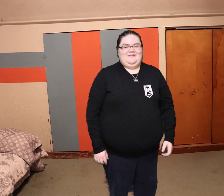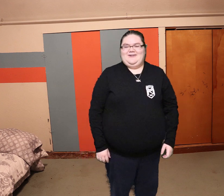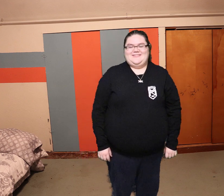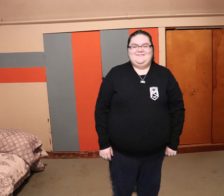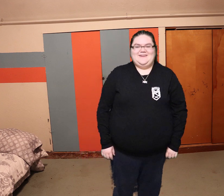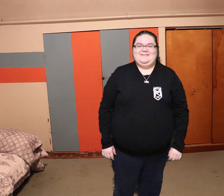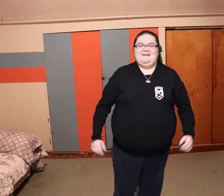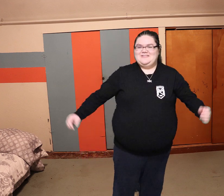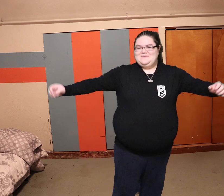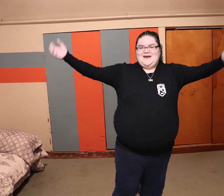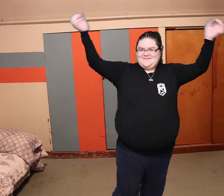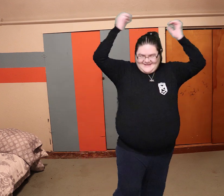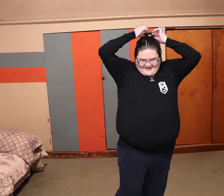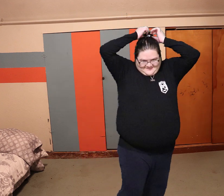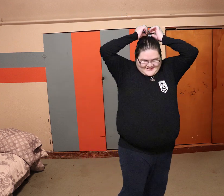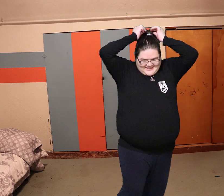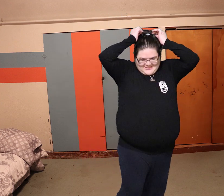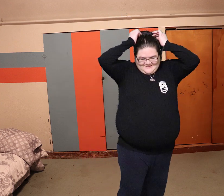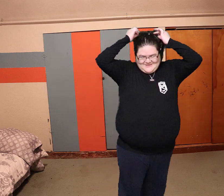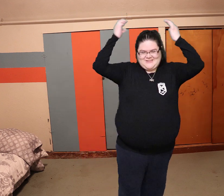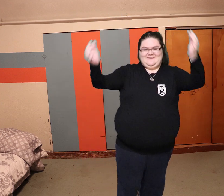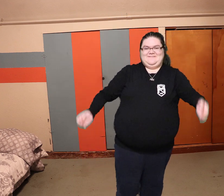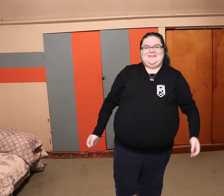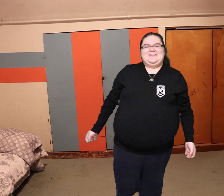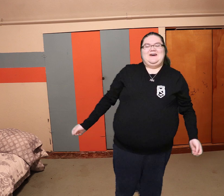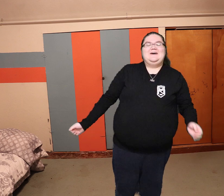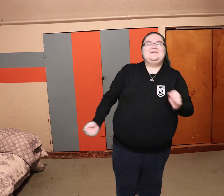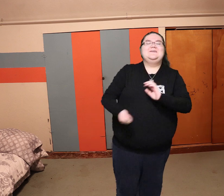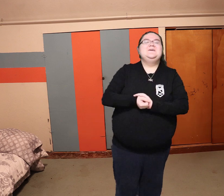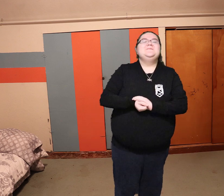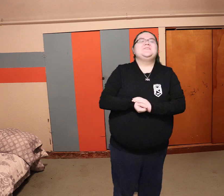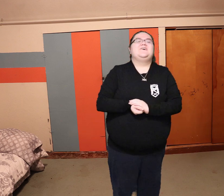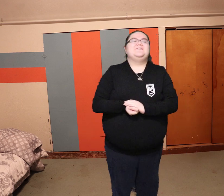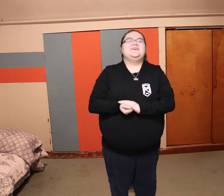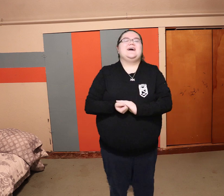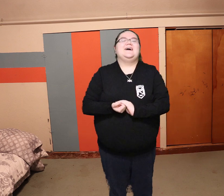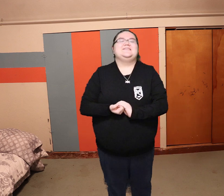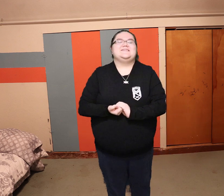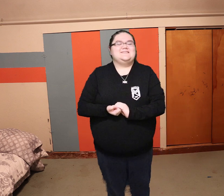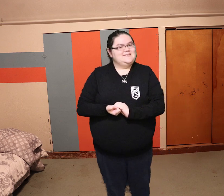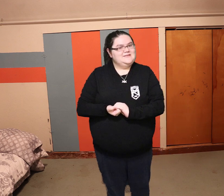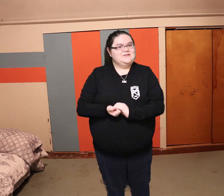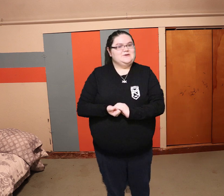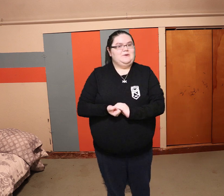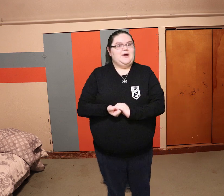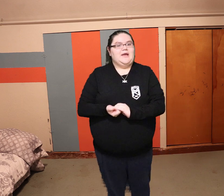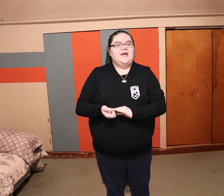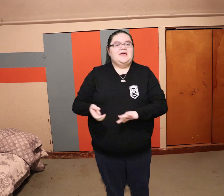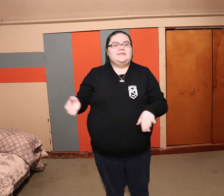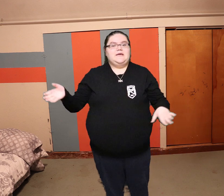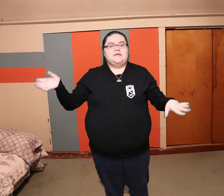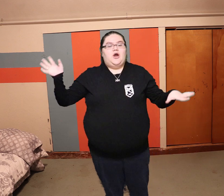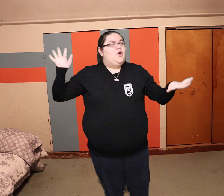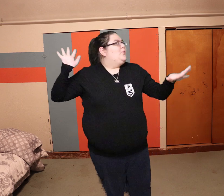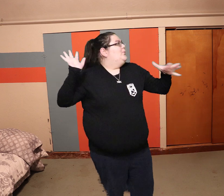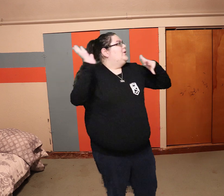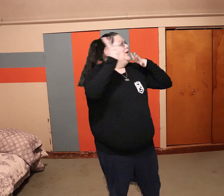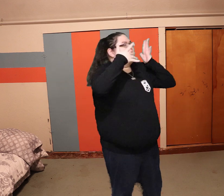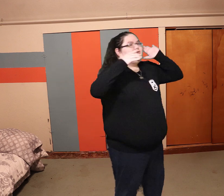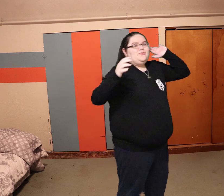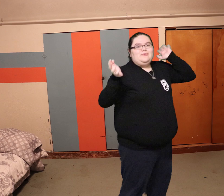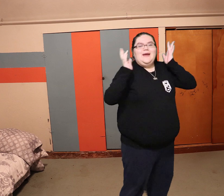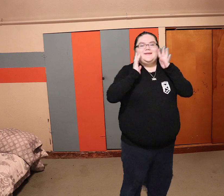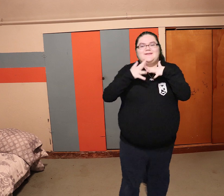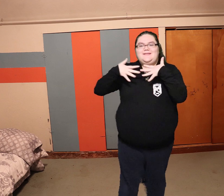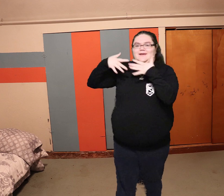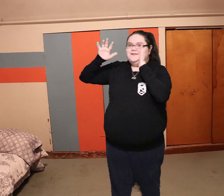just don't want to go watch that video now so bad, but I gotta finish this for stuff first. So hopefully you guys did enjoy these